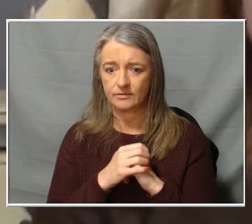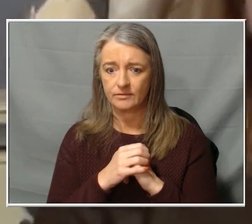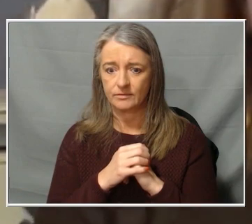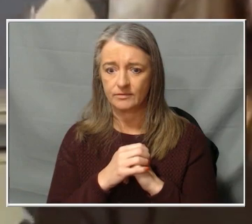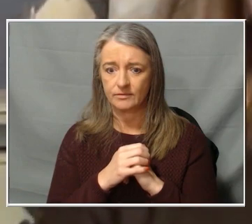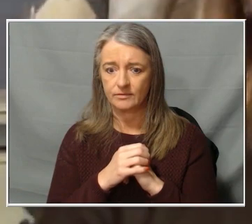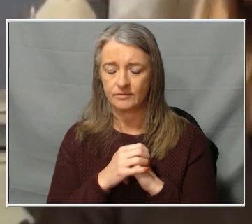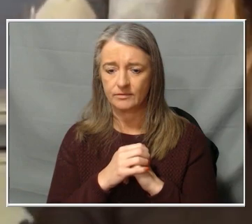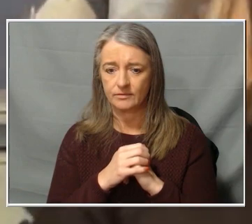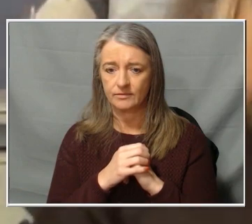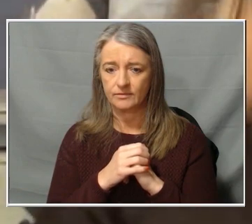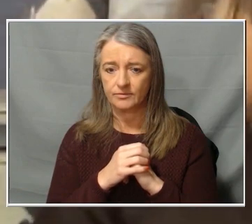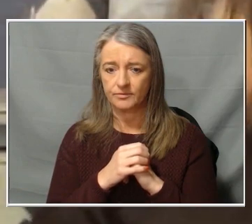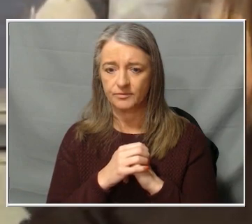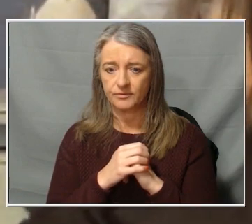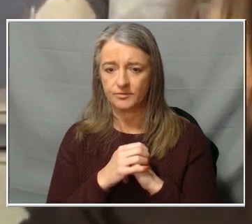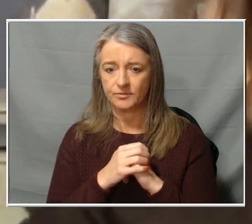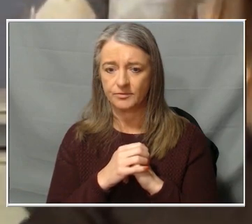There you go. Okay.